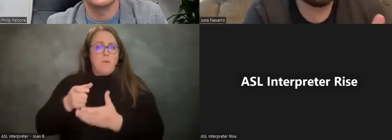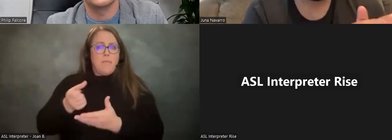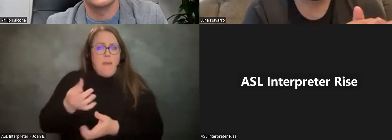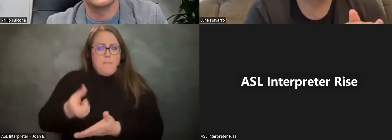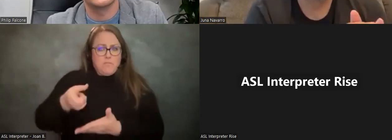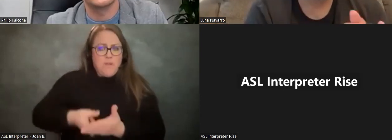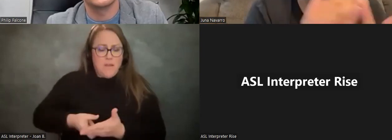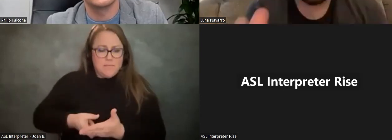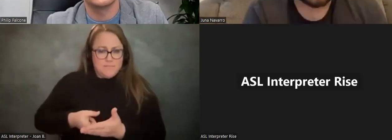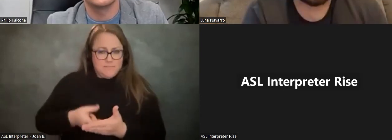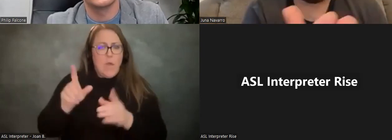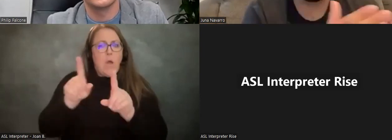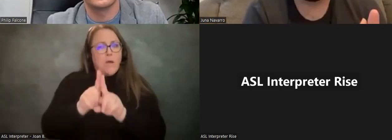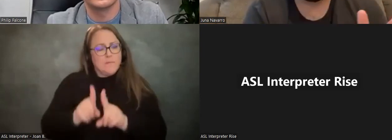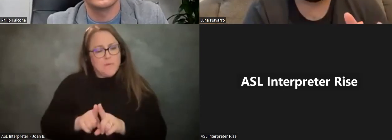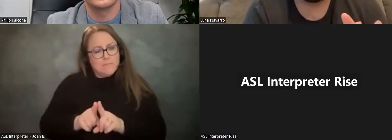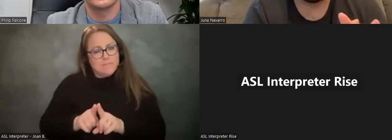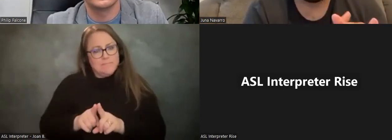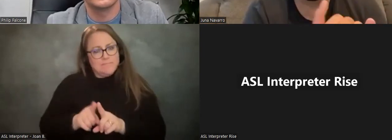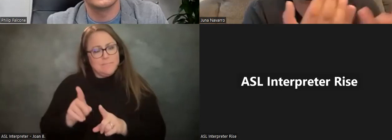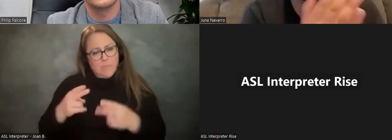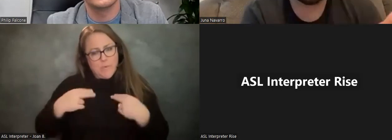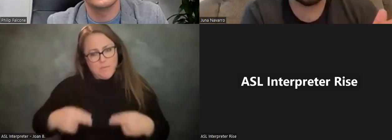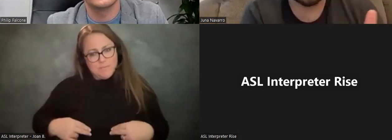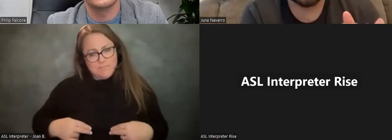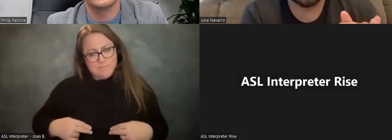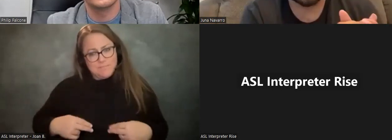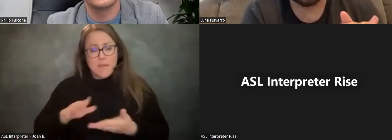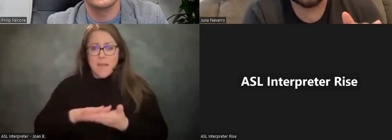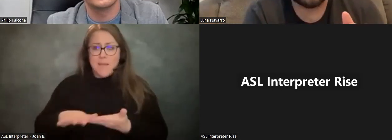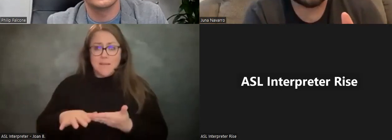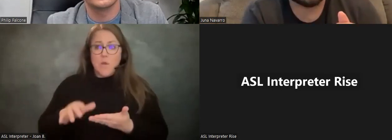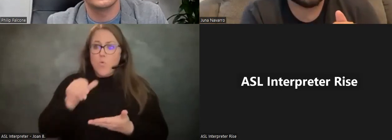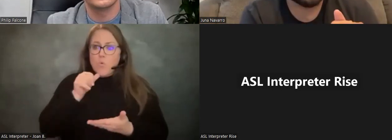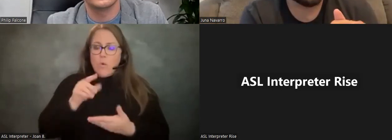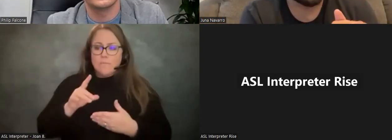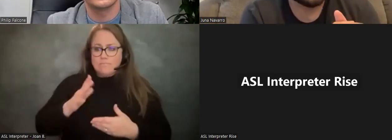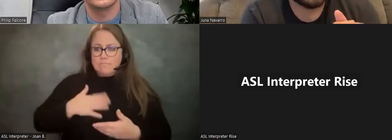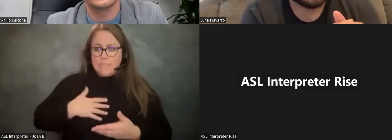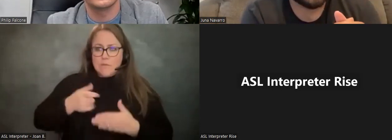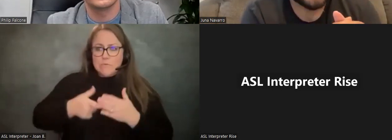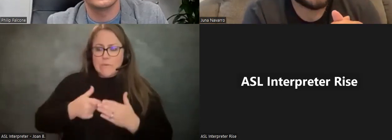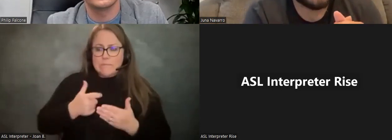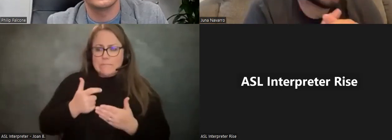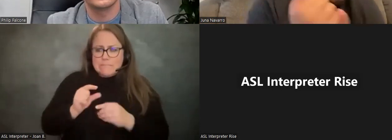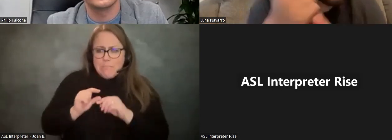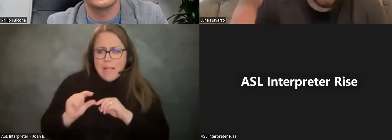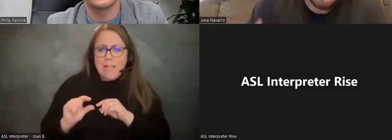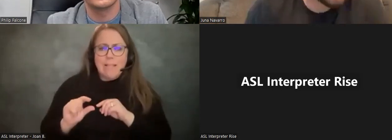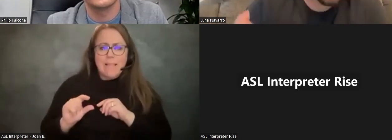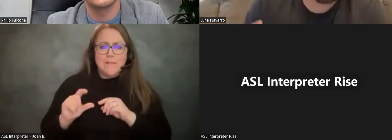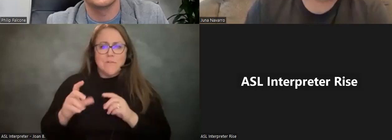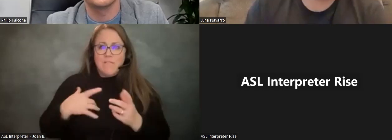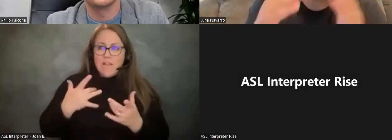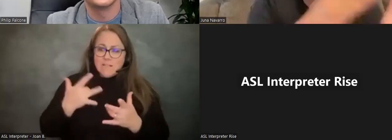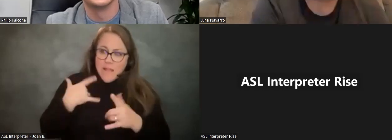human and be kind, like, don't undersell yourself to the point where you feel like, hey, this feels illegal that I'm working